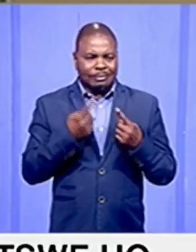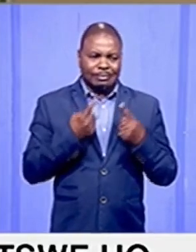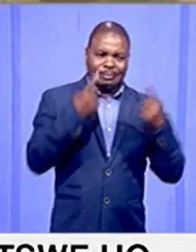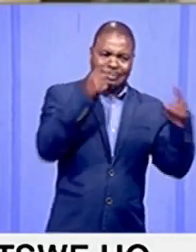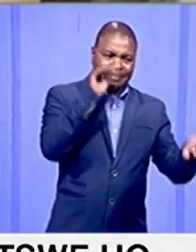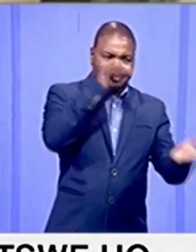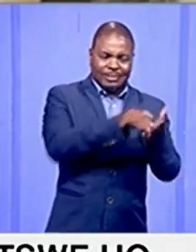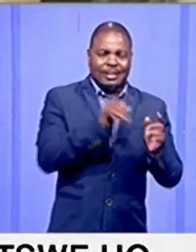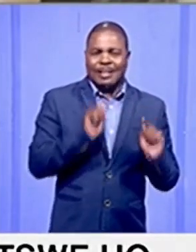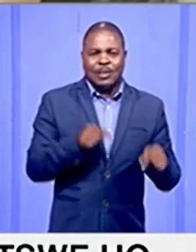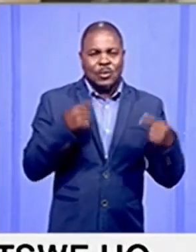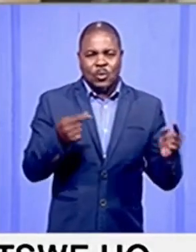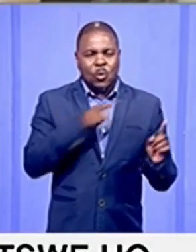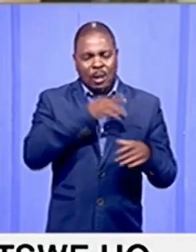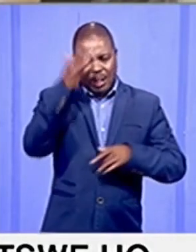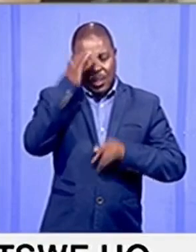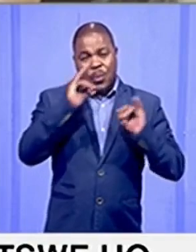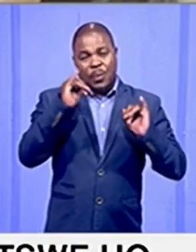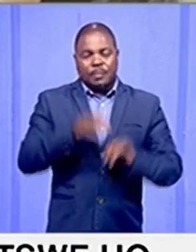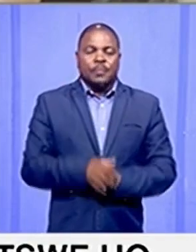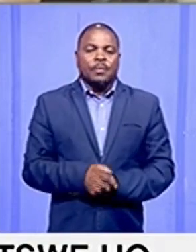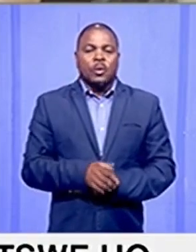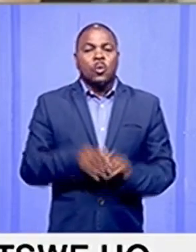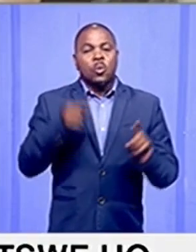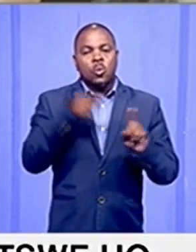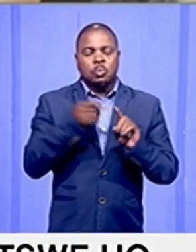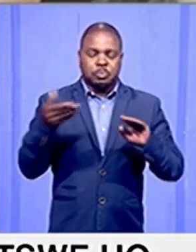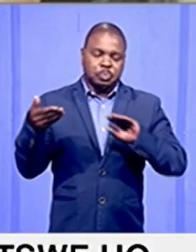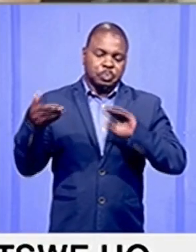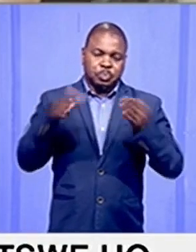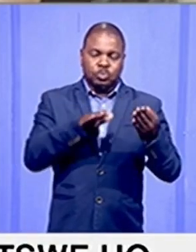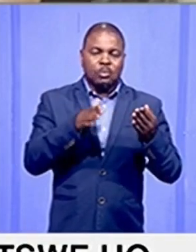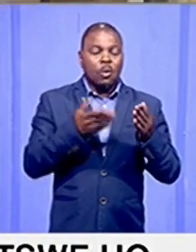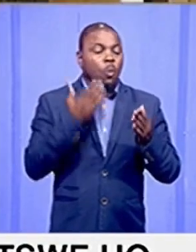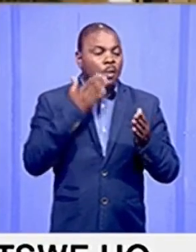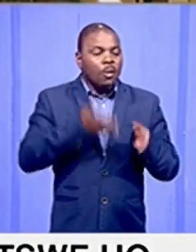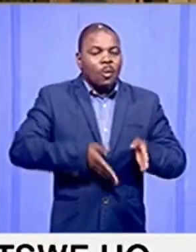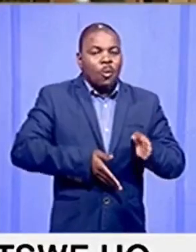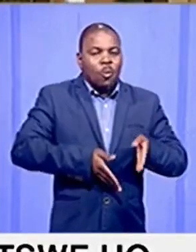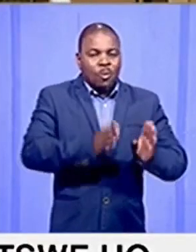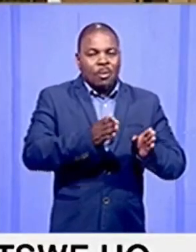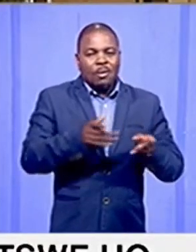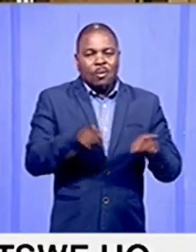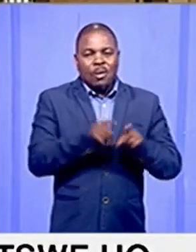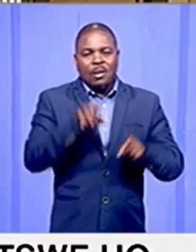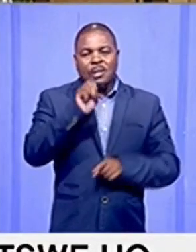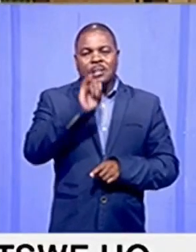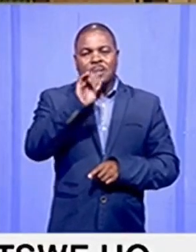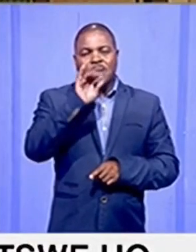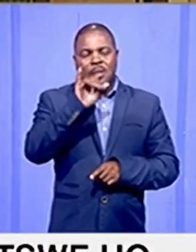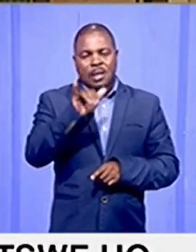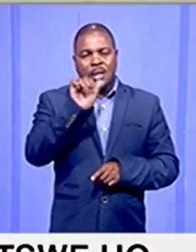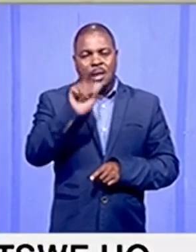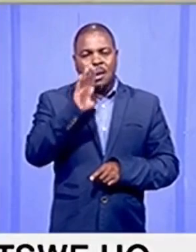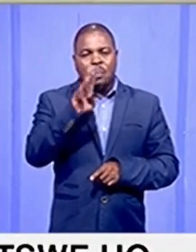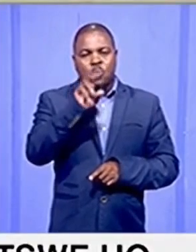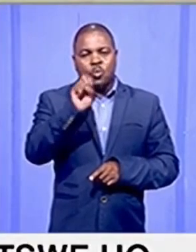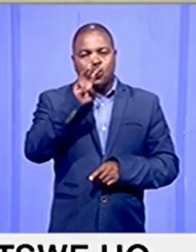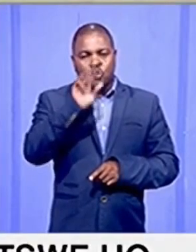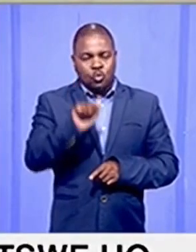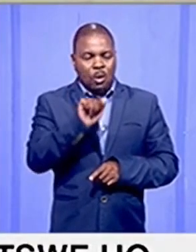go fitlha teng a santse a tshela. O ile a tlhokafala ba le mo tseleng ya go mo isa kwa tleliniking ya Seabuswa e leng gaufi fa